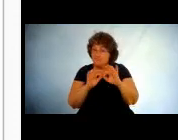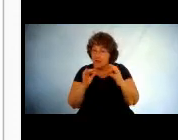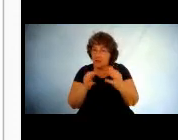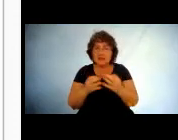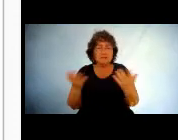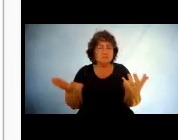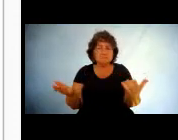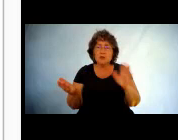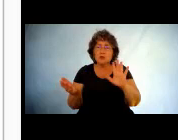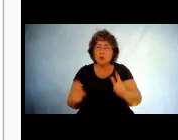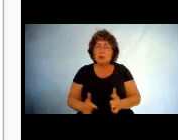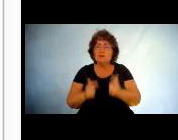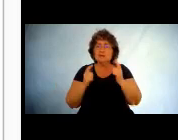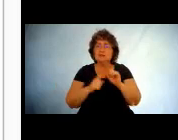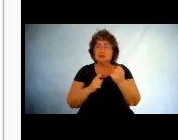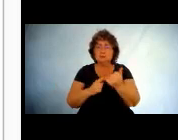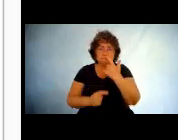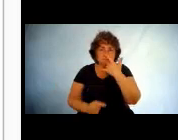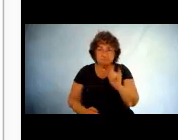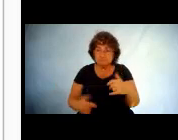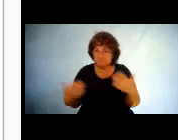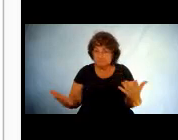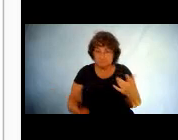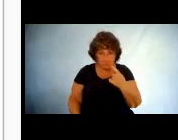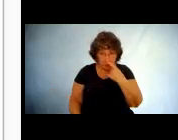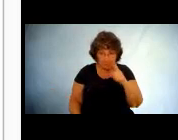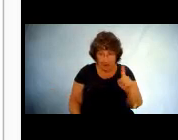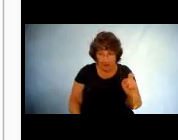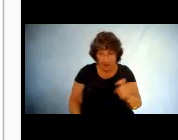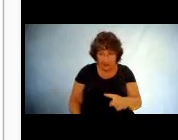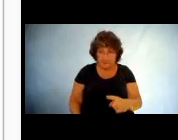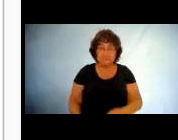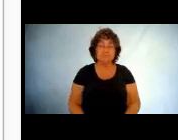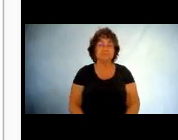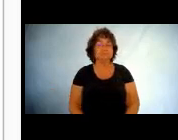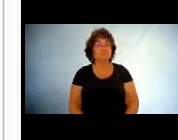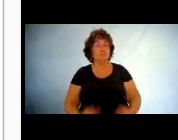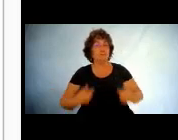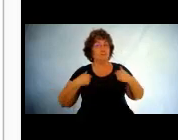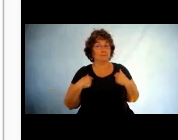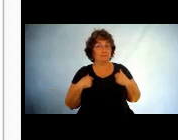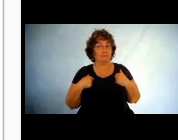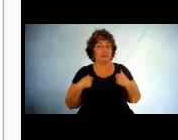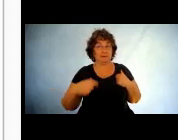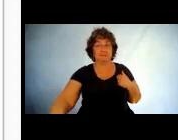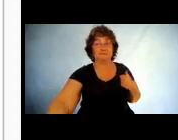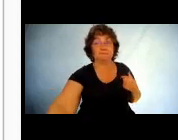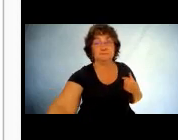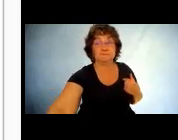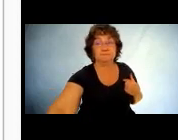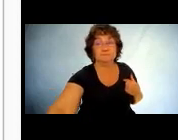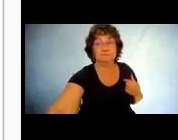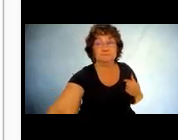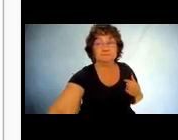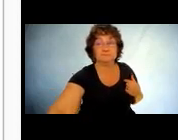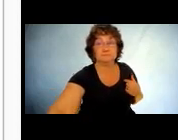your living situation, if you don't mind us asking? So I lived with my family for